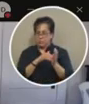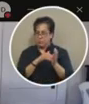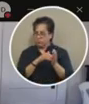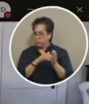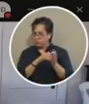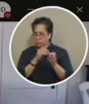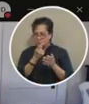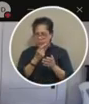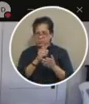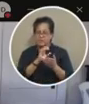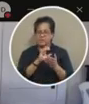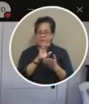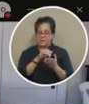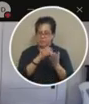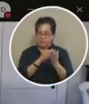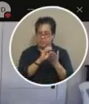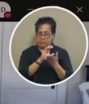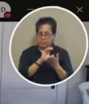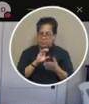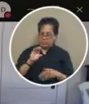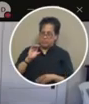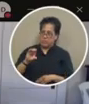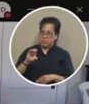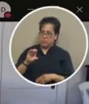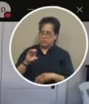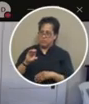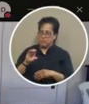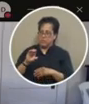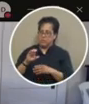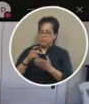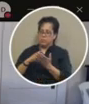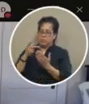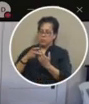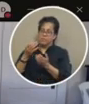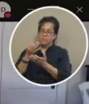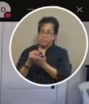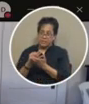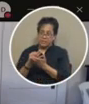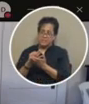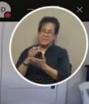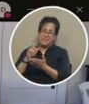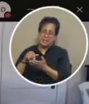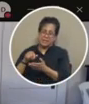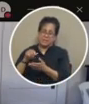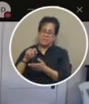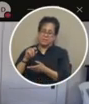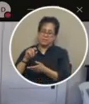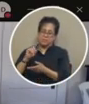change would go directly into unprogrammed funds, and I believe that would bring the total